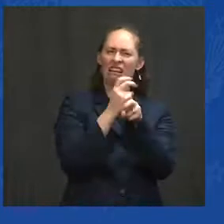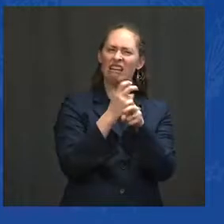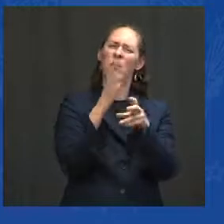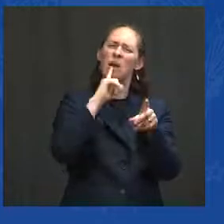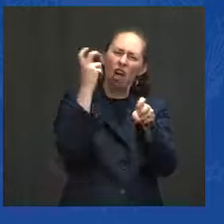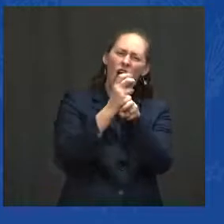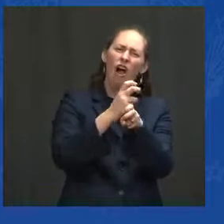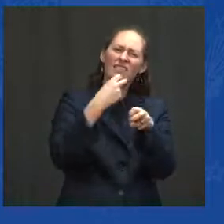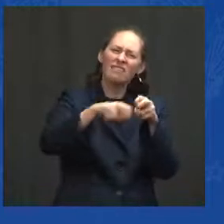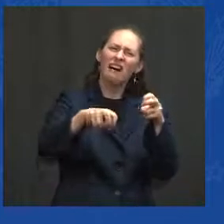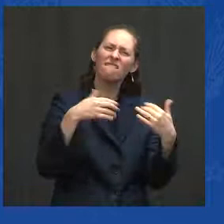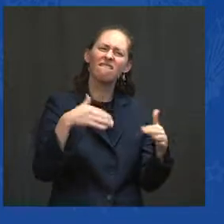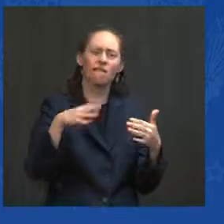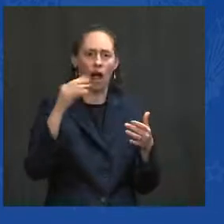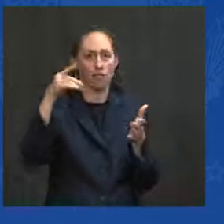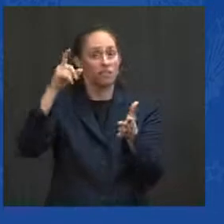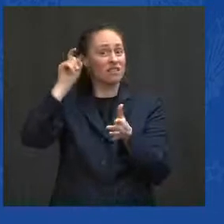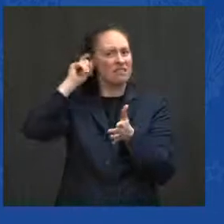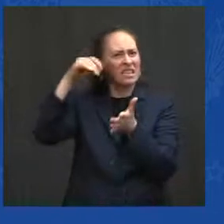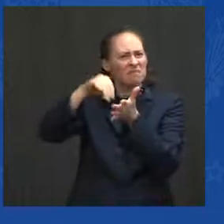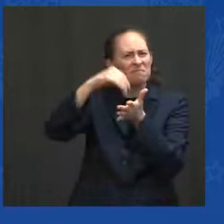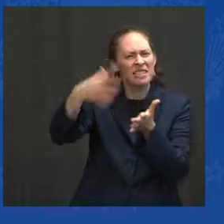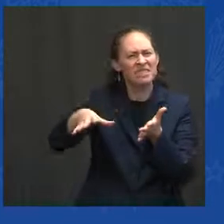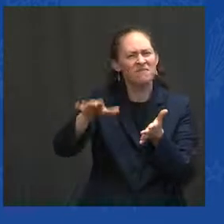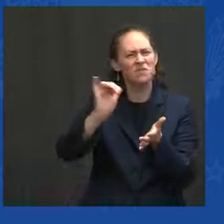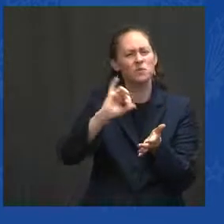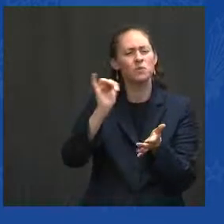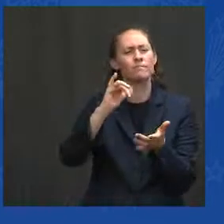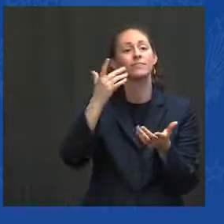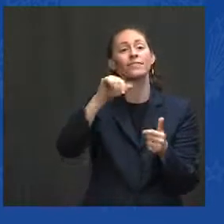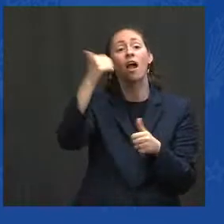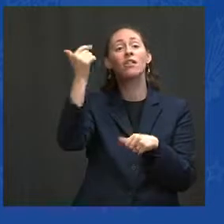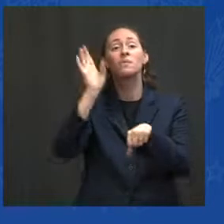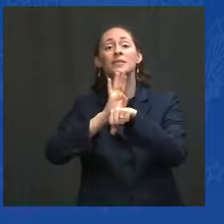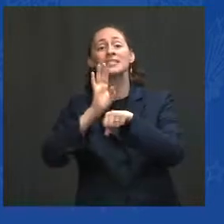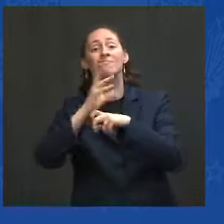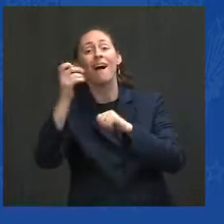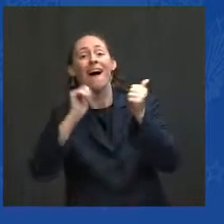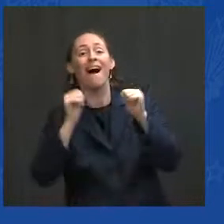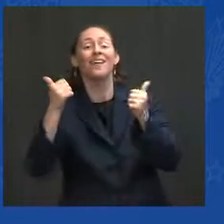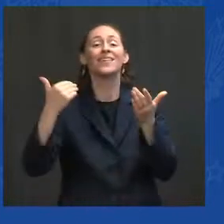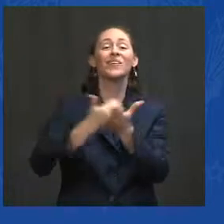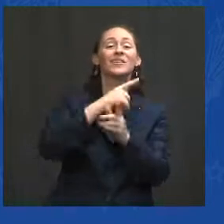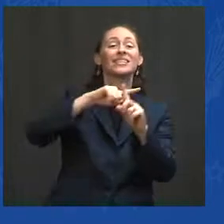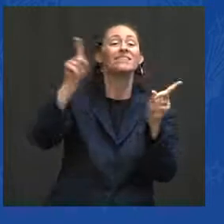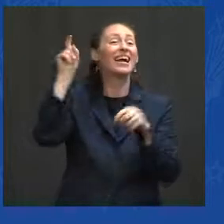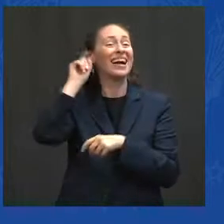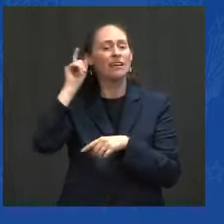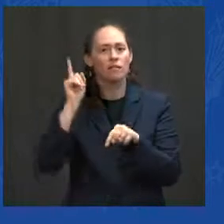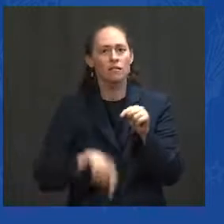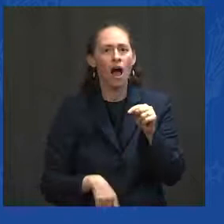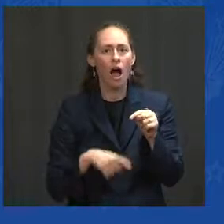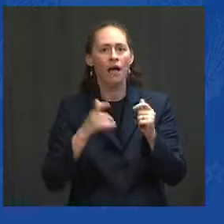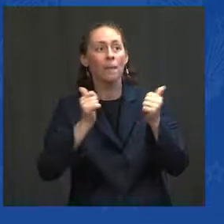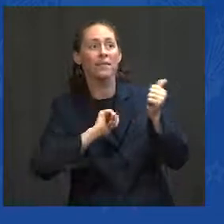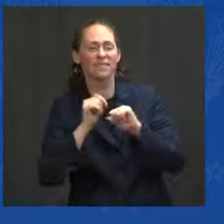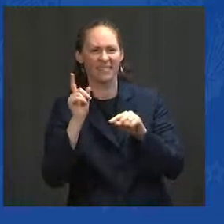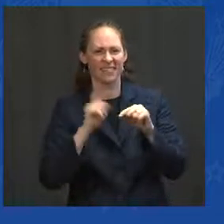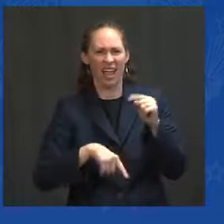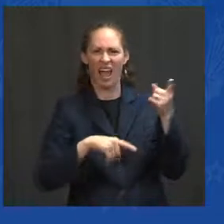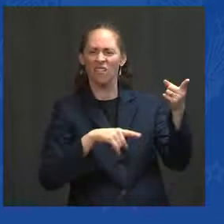expensive. And it makes it harder for new companies to compete, innovate, and sell hearing aids at lower prices. As a